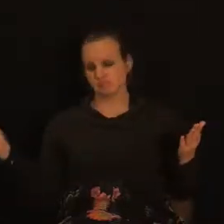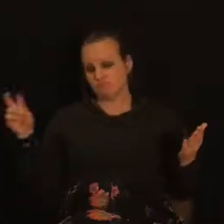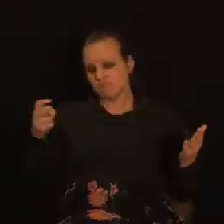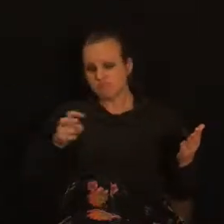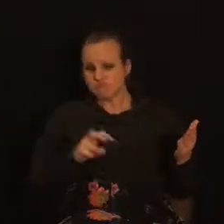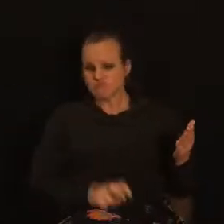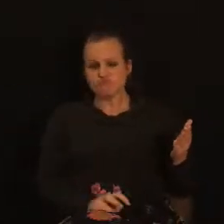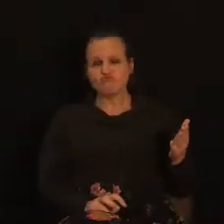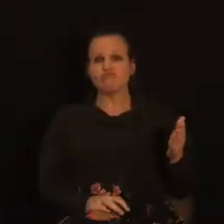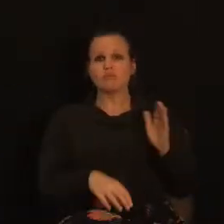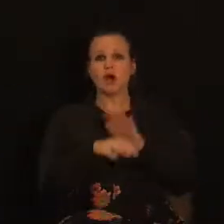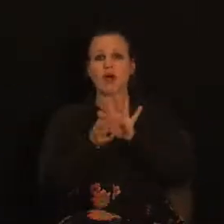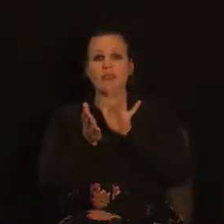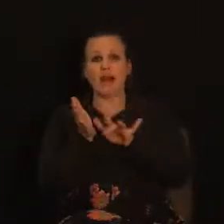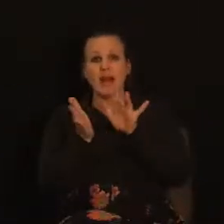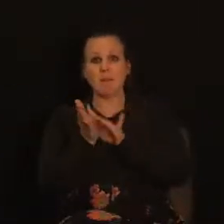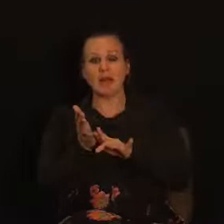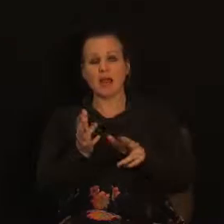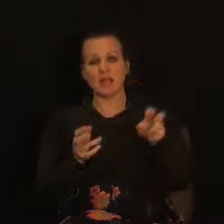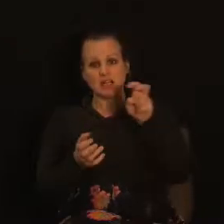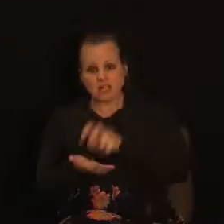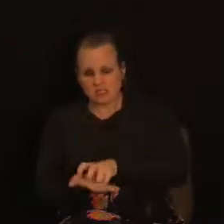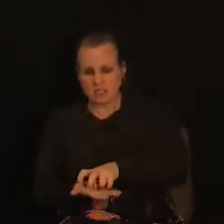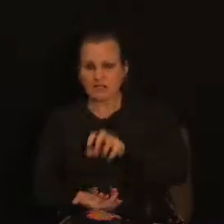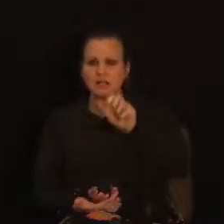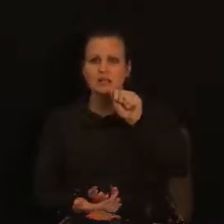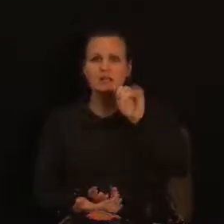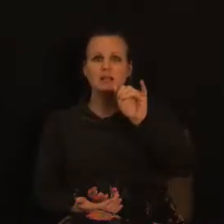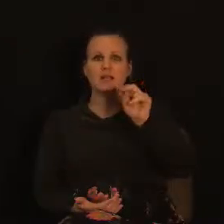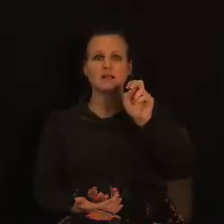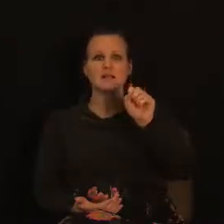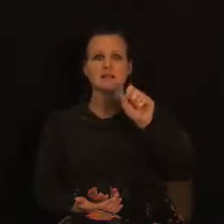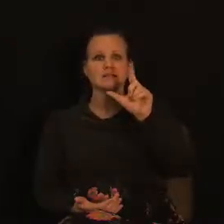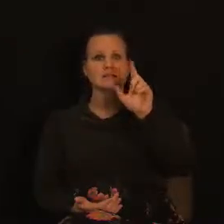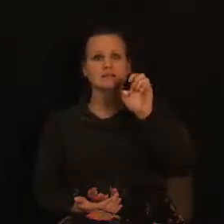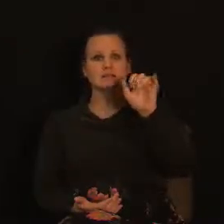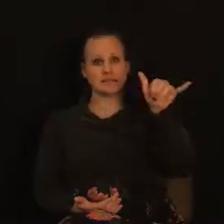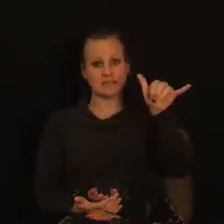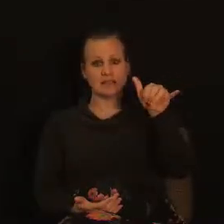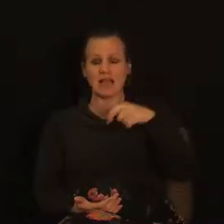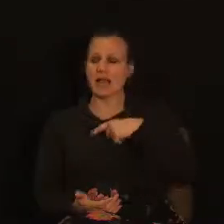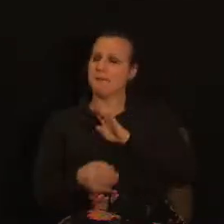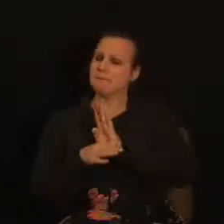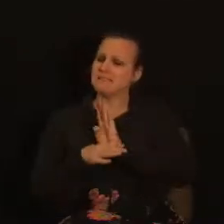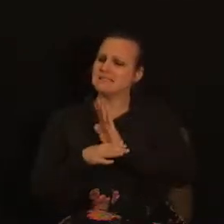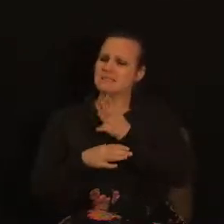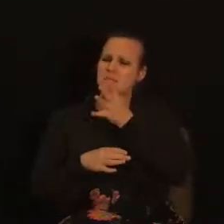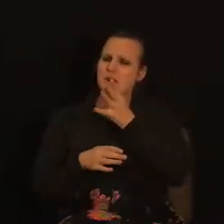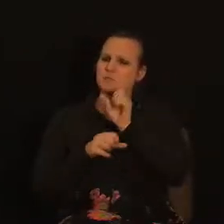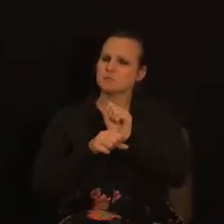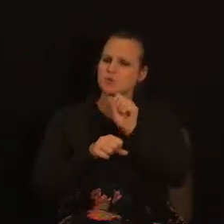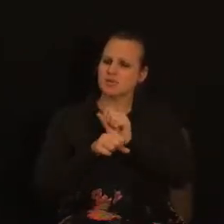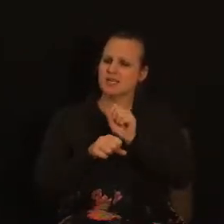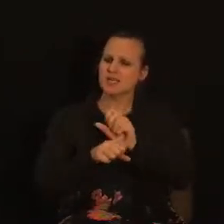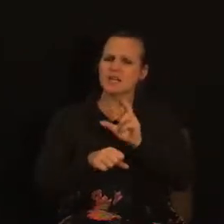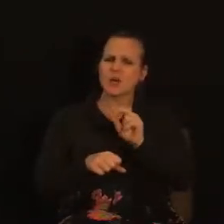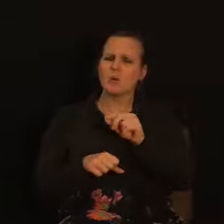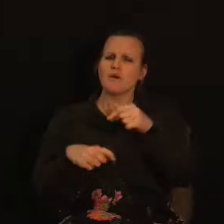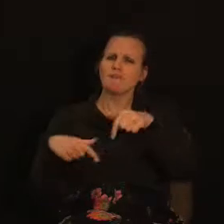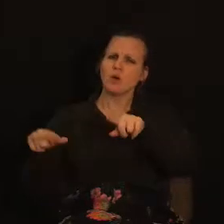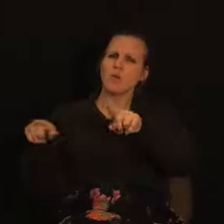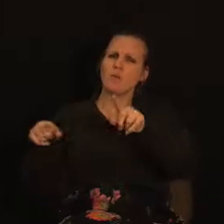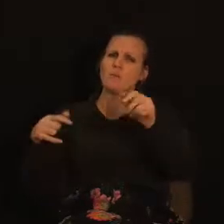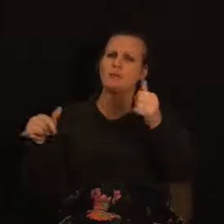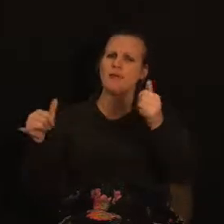sit on it, you know? And I'm saying, Ainsley, no, like, you can't, I'm busy. Mommy's working. You know, you got to go